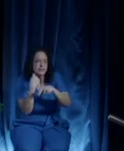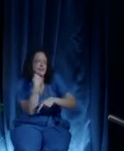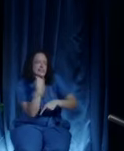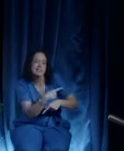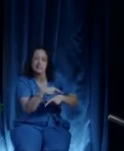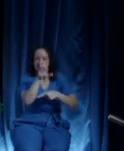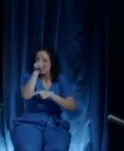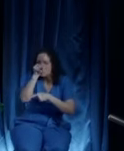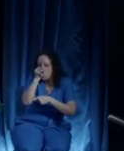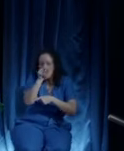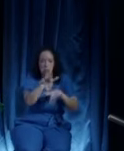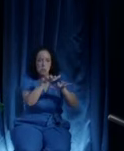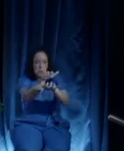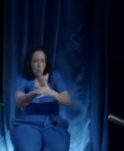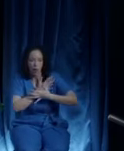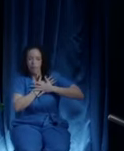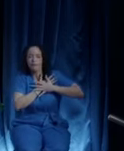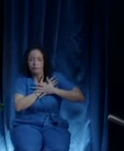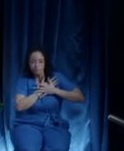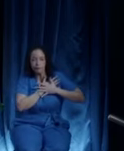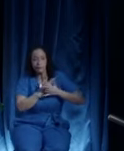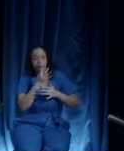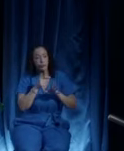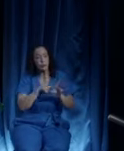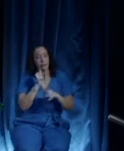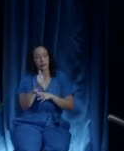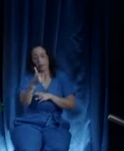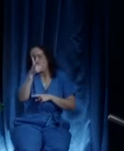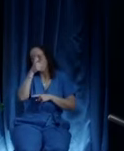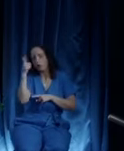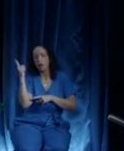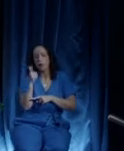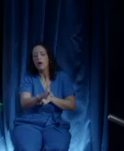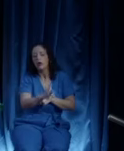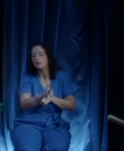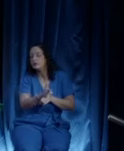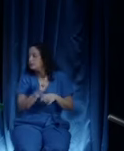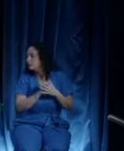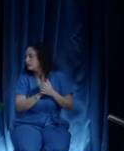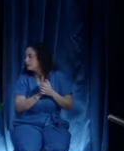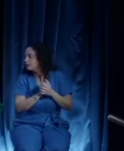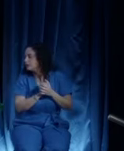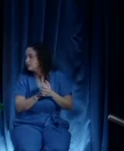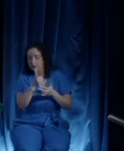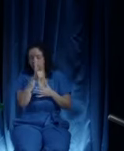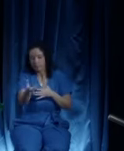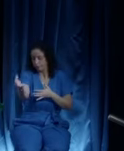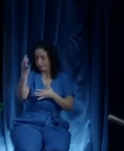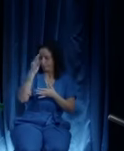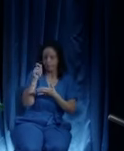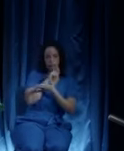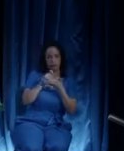And a few years ago, I was fortunate, very fortunate to be asked to write a biography of